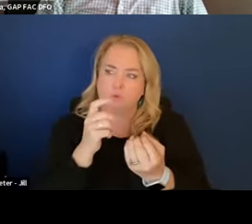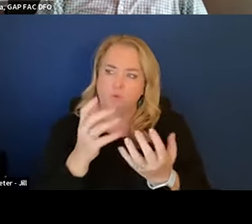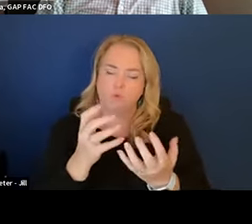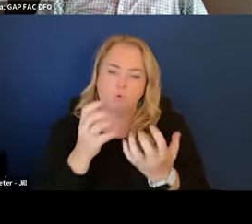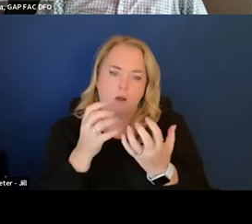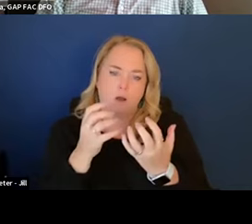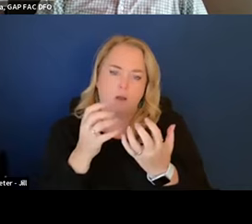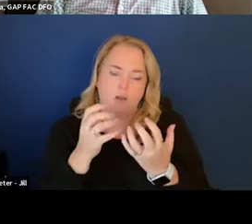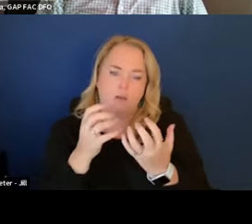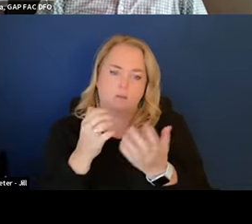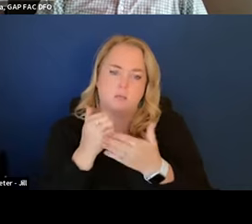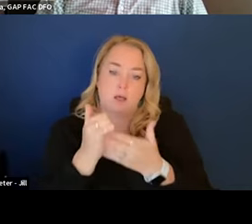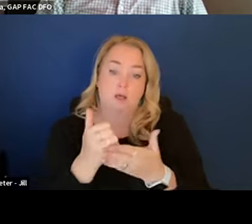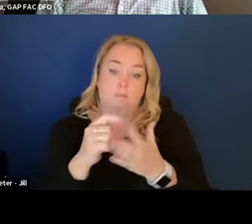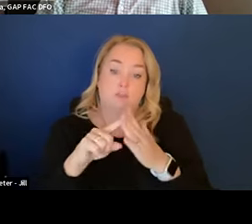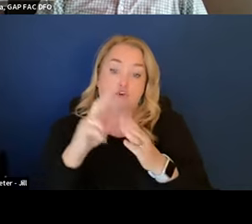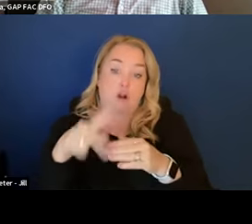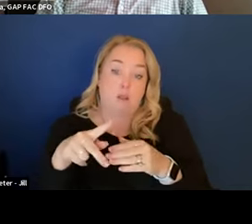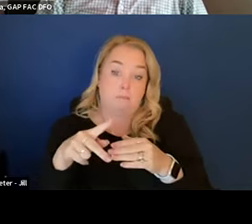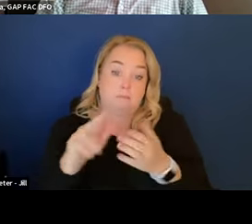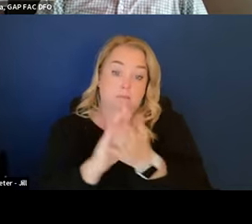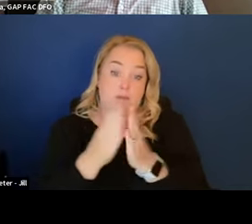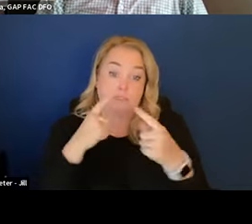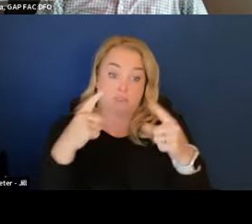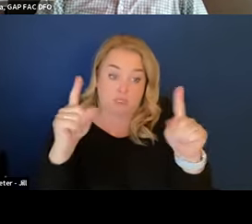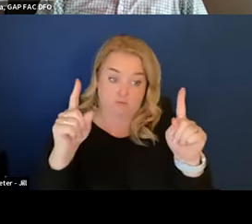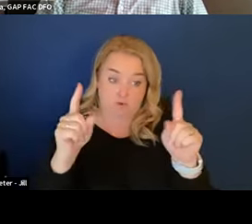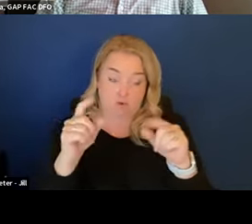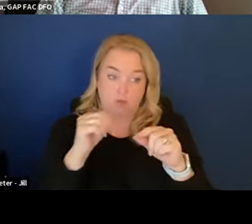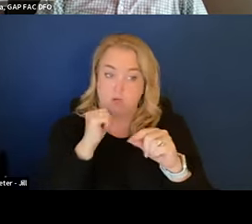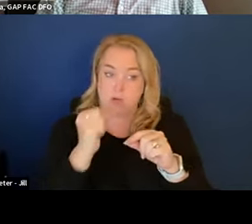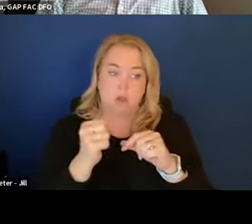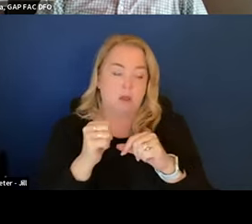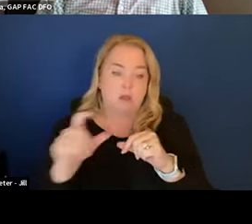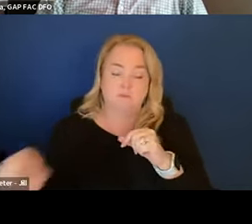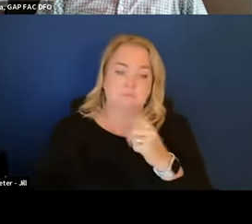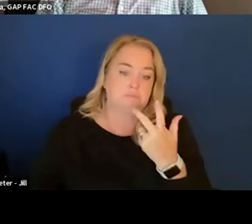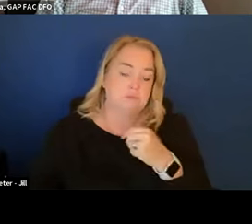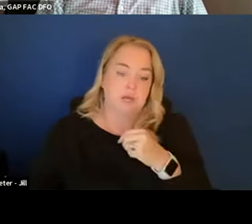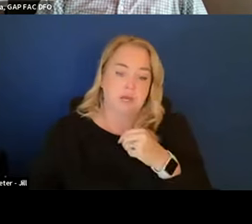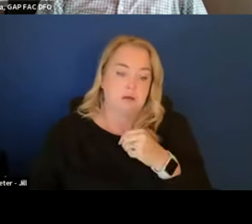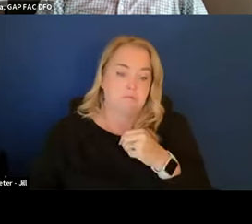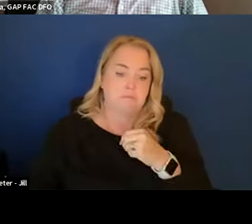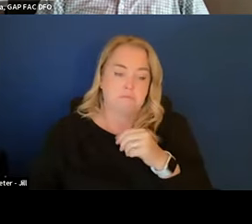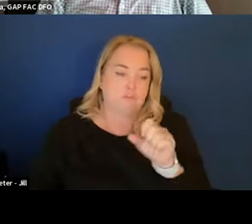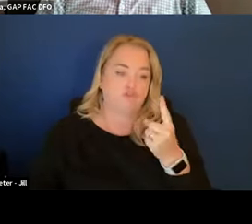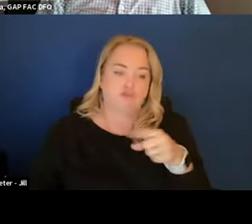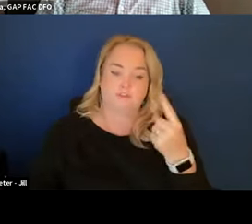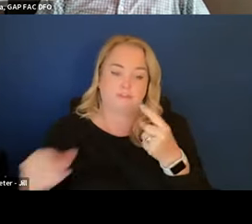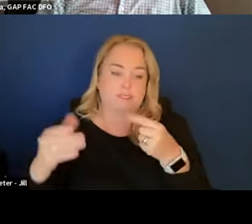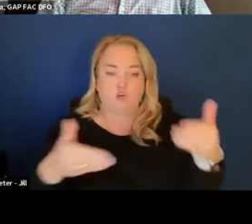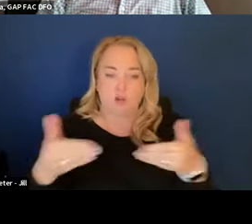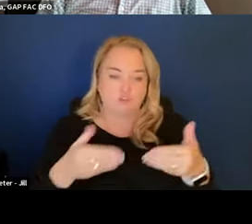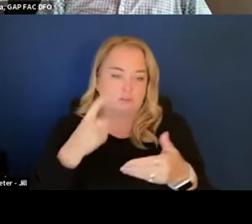to, you know, help those startups succeed and are not necessarily just doing, say, introductions for a